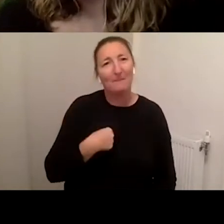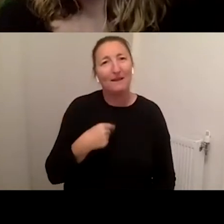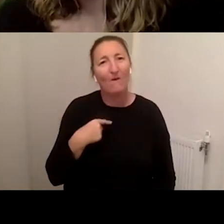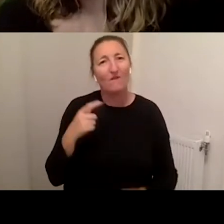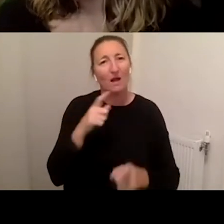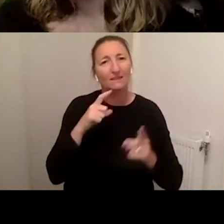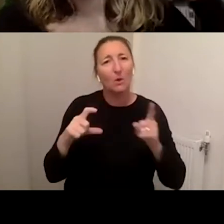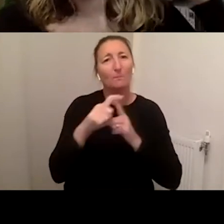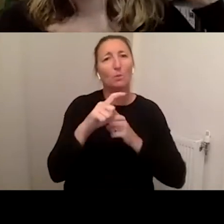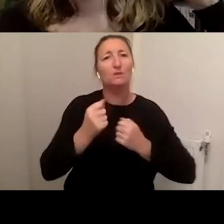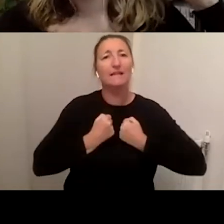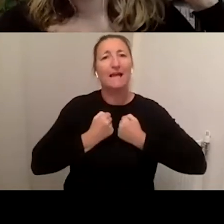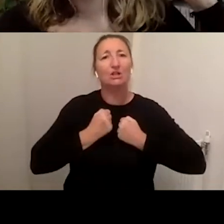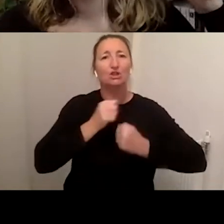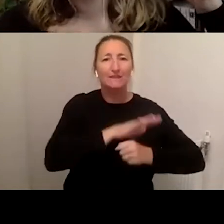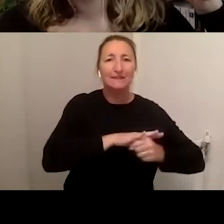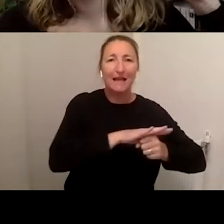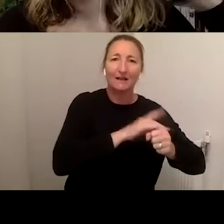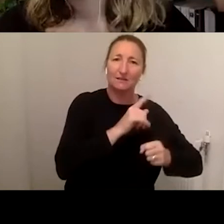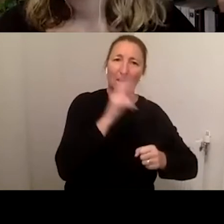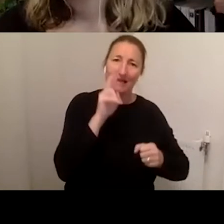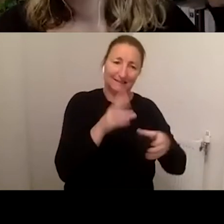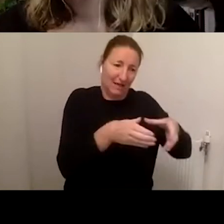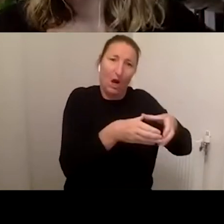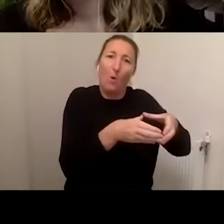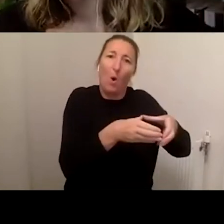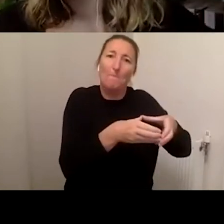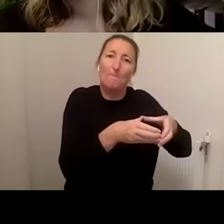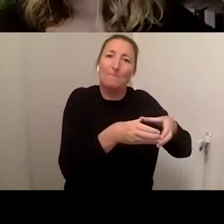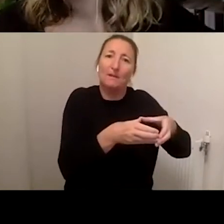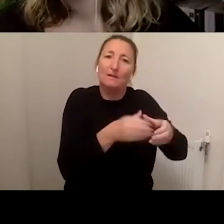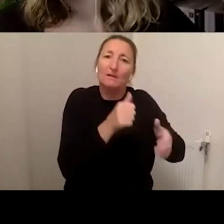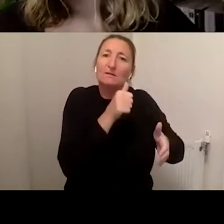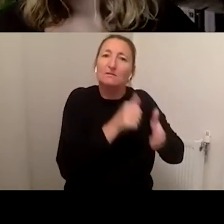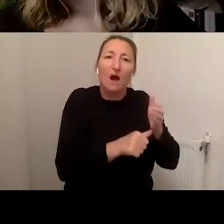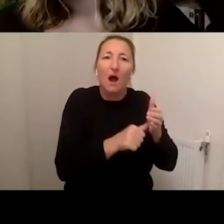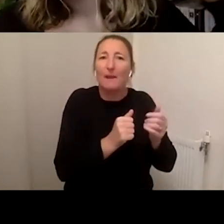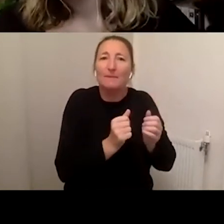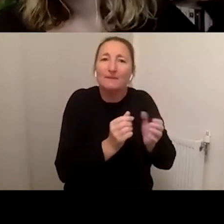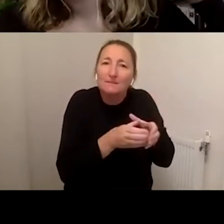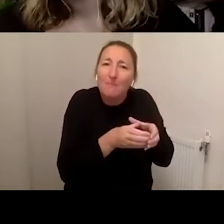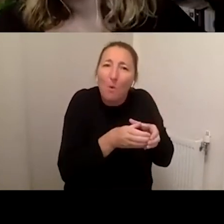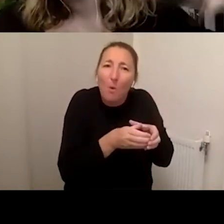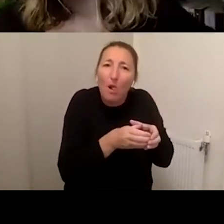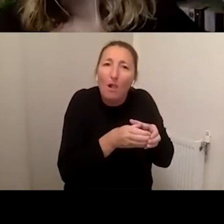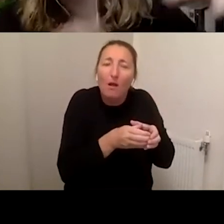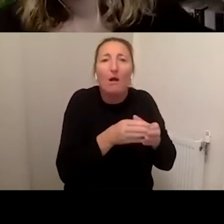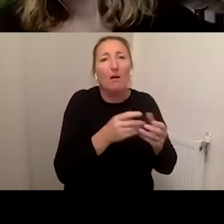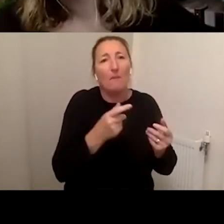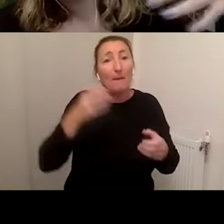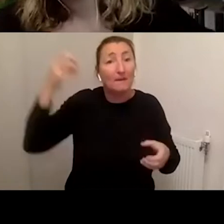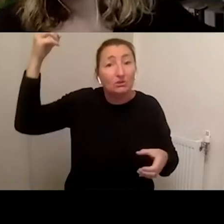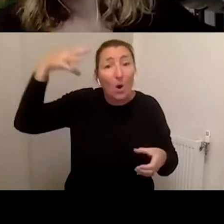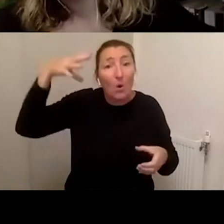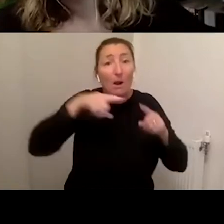and how much energy co-ops often see their work. They might start, as you say, with some solar panels in a school, but they understand energy as running and